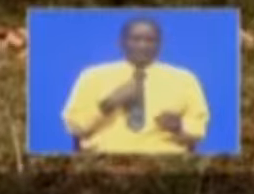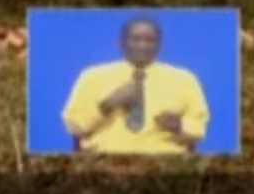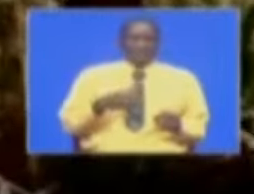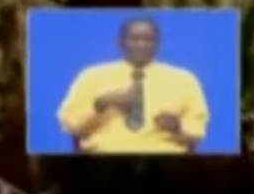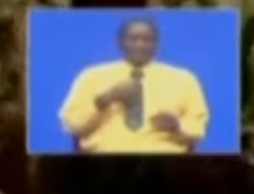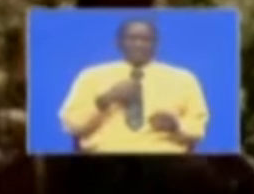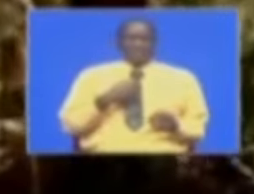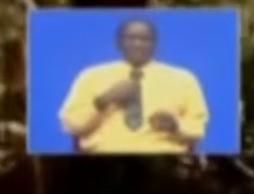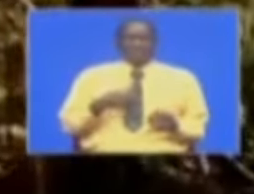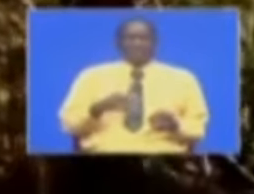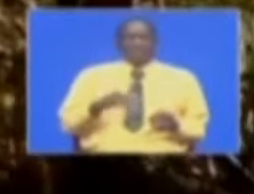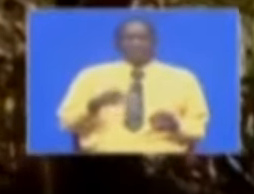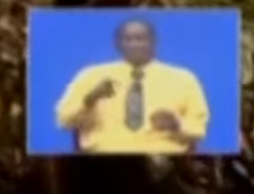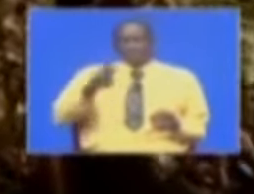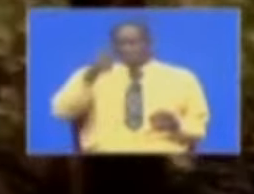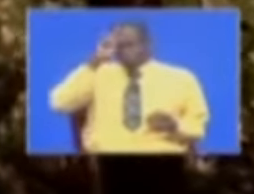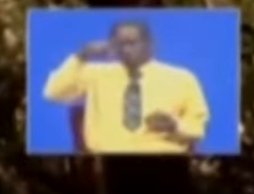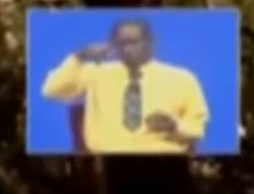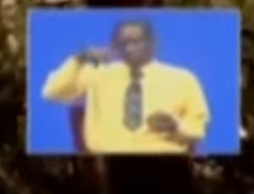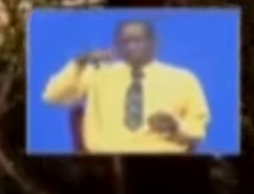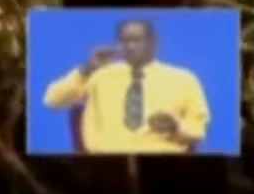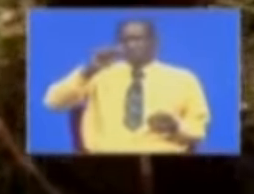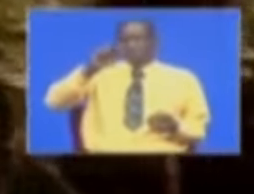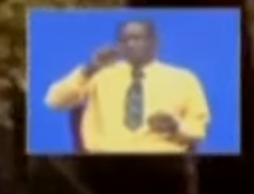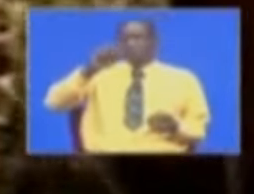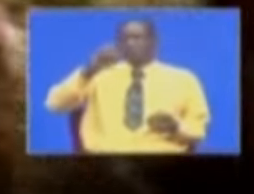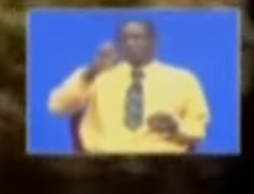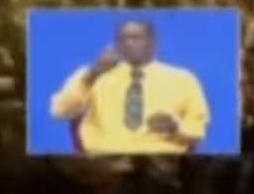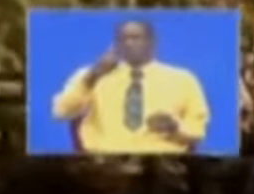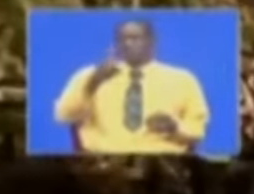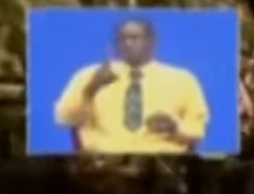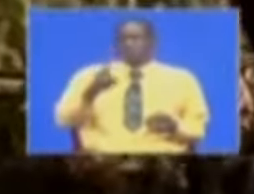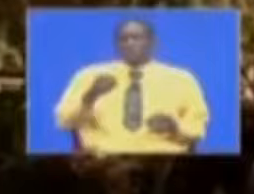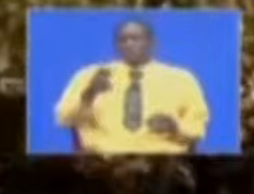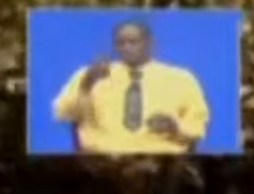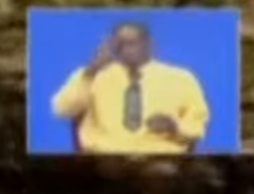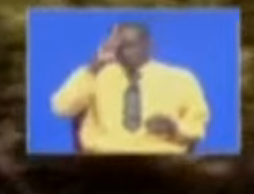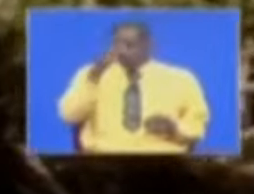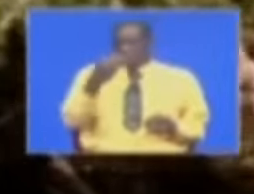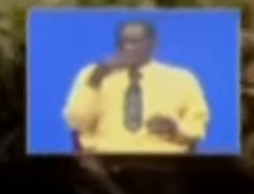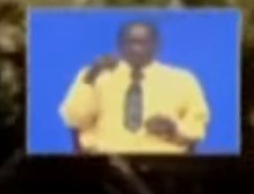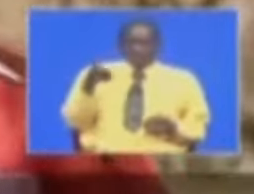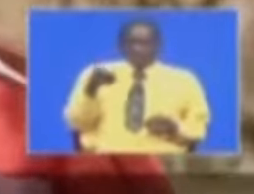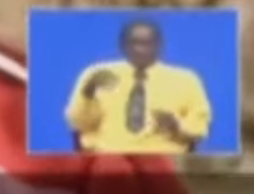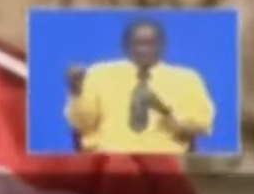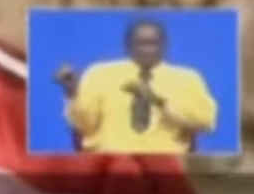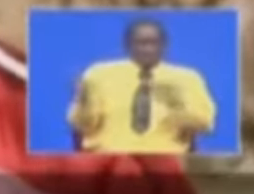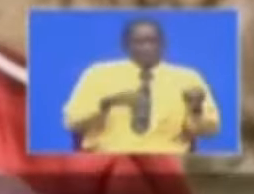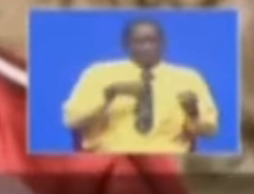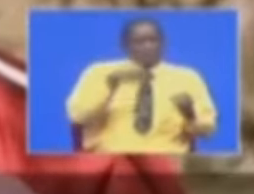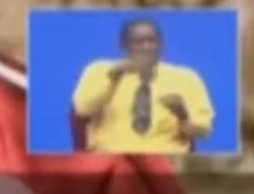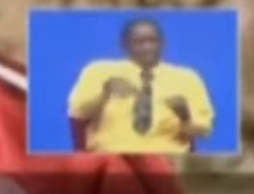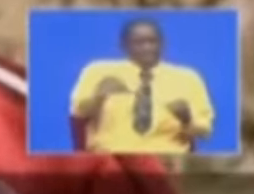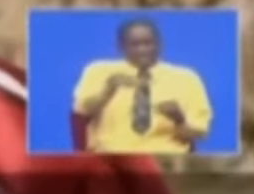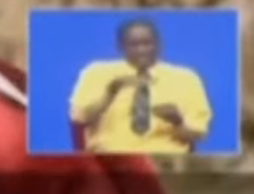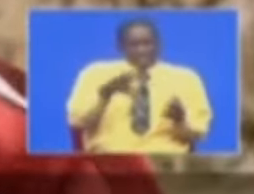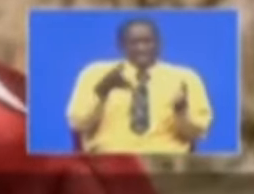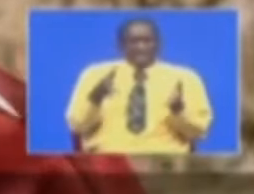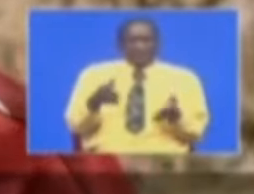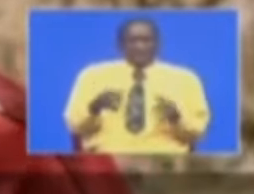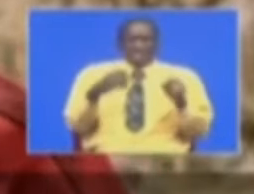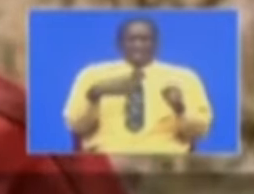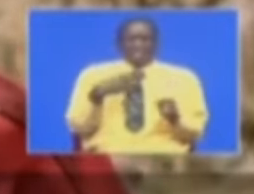paddocks. So ngombe ama mbuzi wakikula kwa hii paddock wana move to the other one. So mimi sasa tuseme kwa